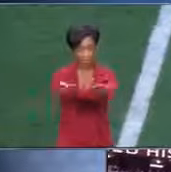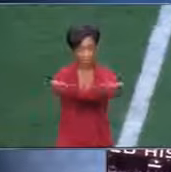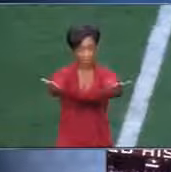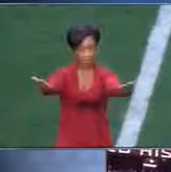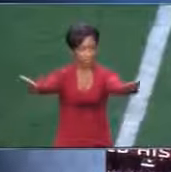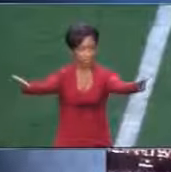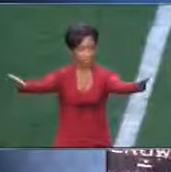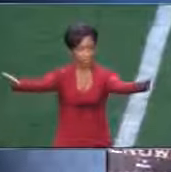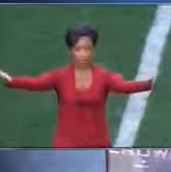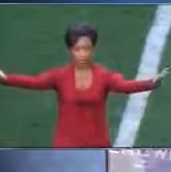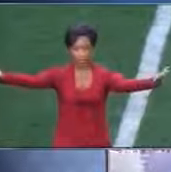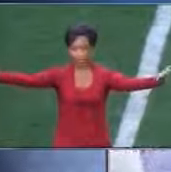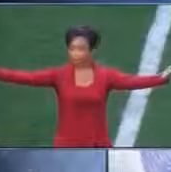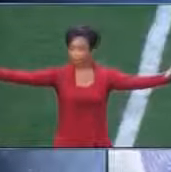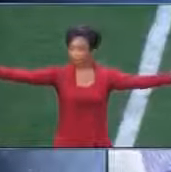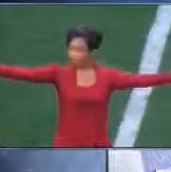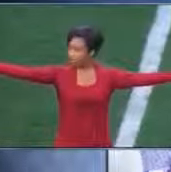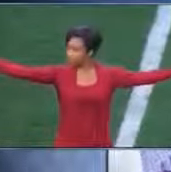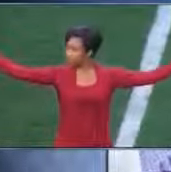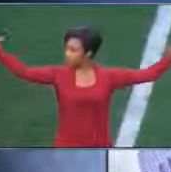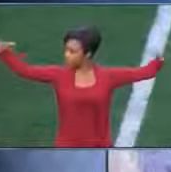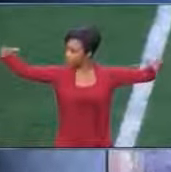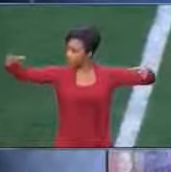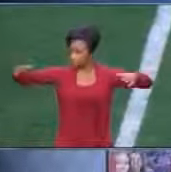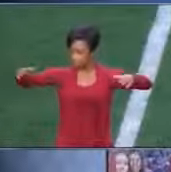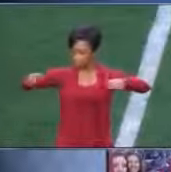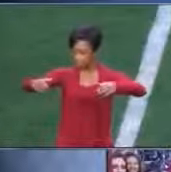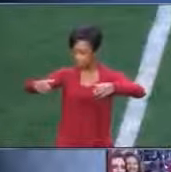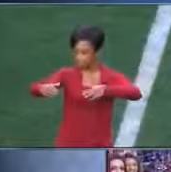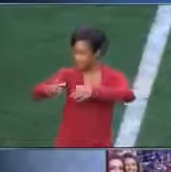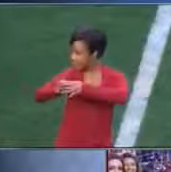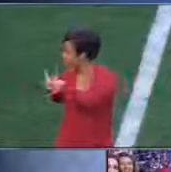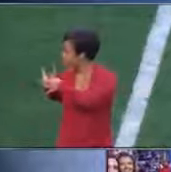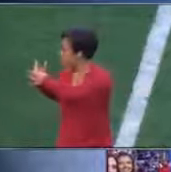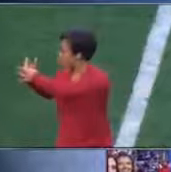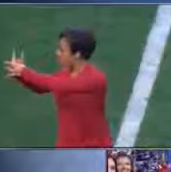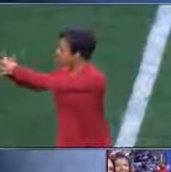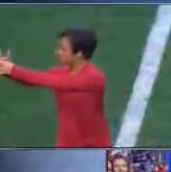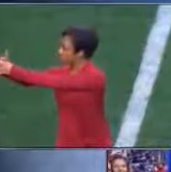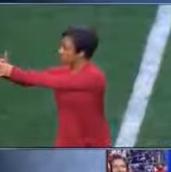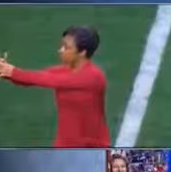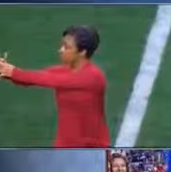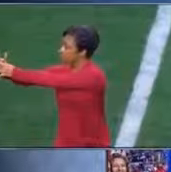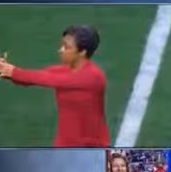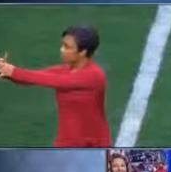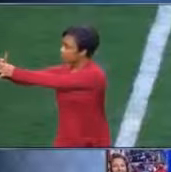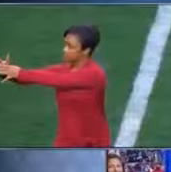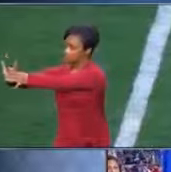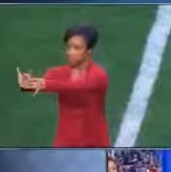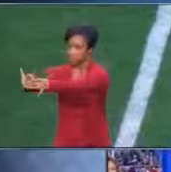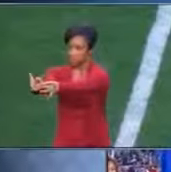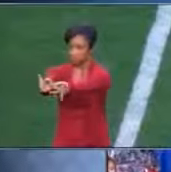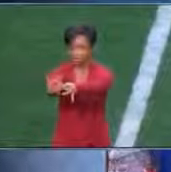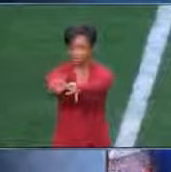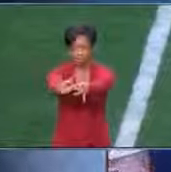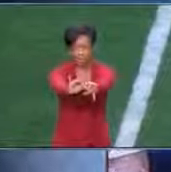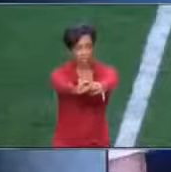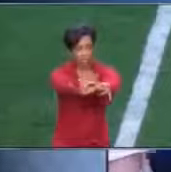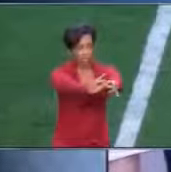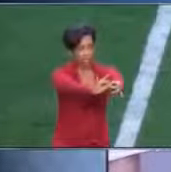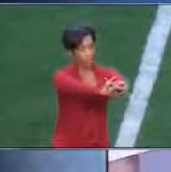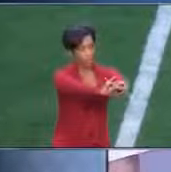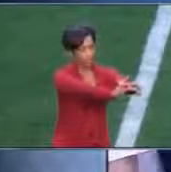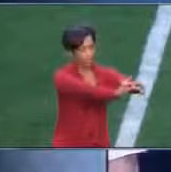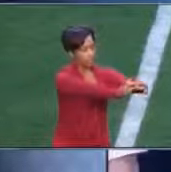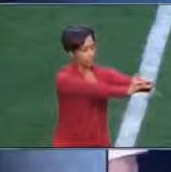on thee, and crown the good